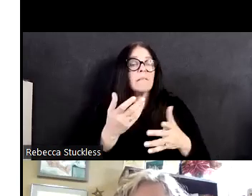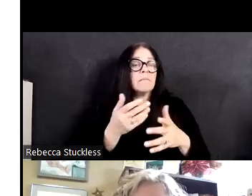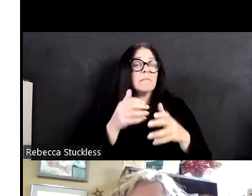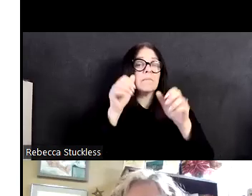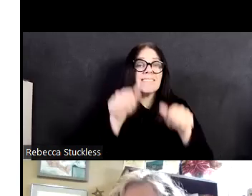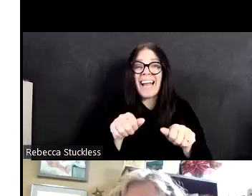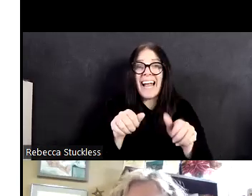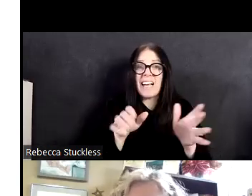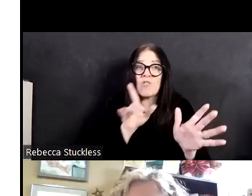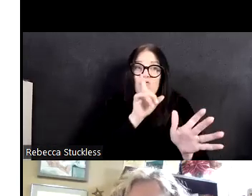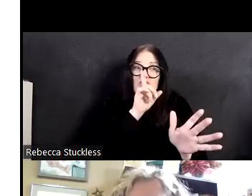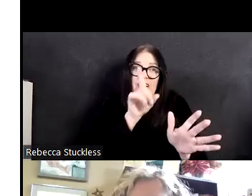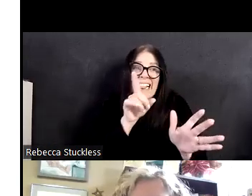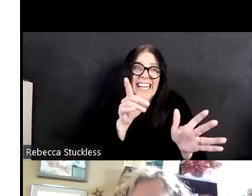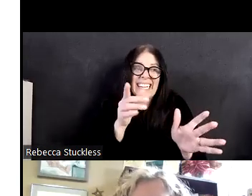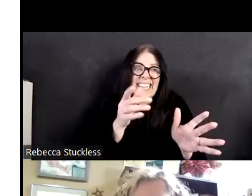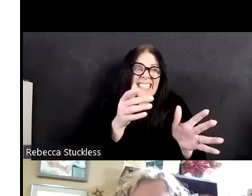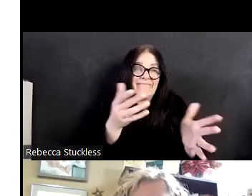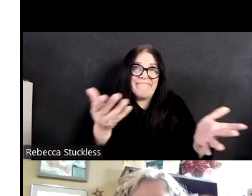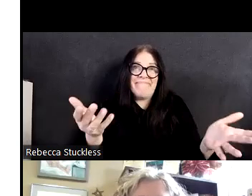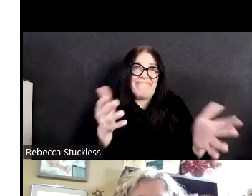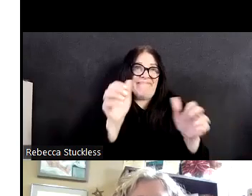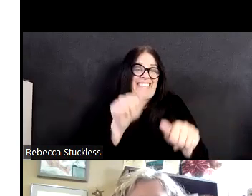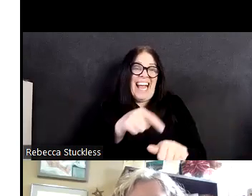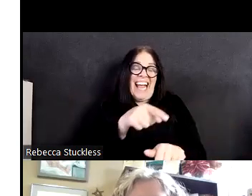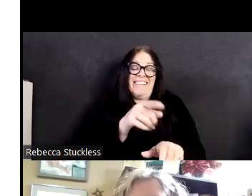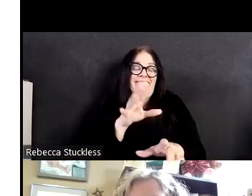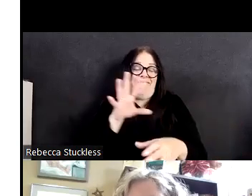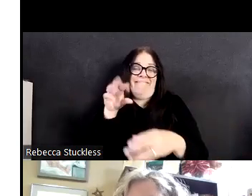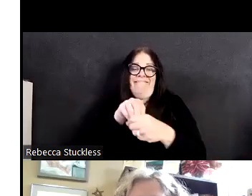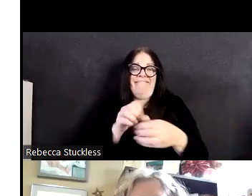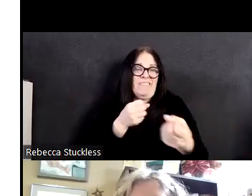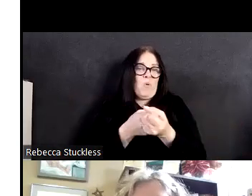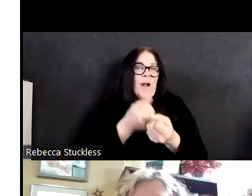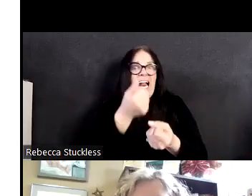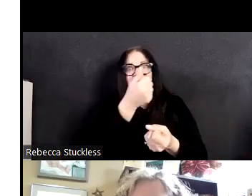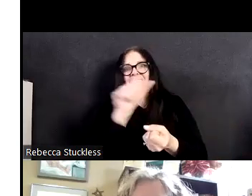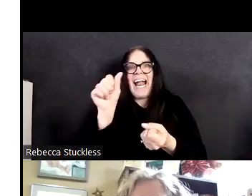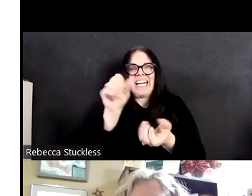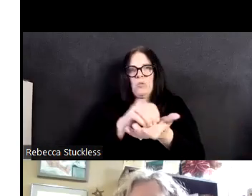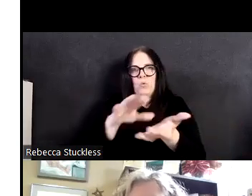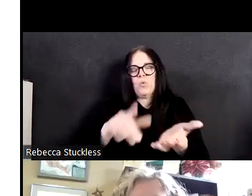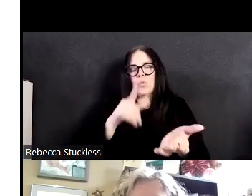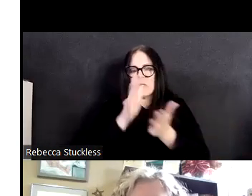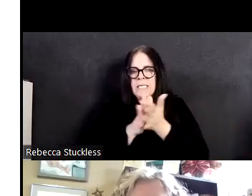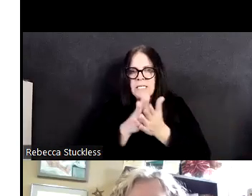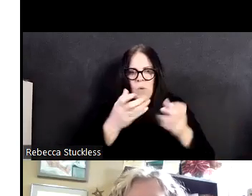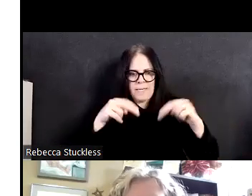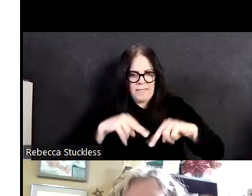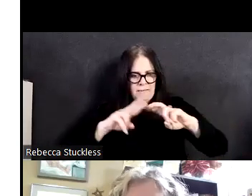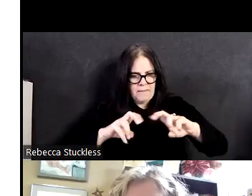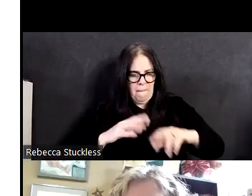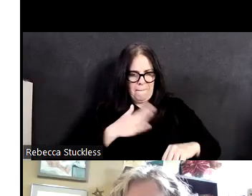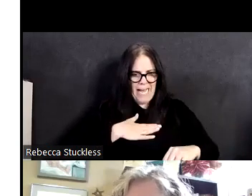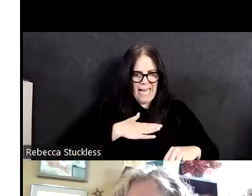just about anything that a student would need to see where their skills are, where they need to be for what their goals